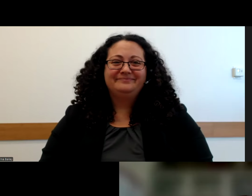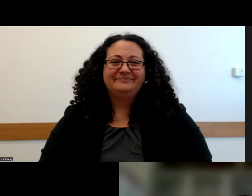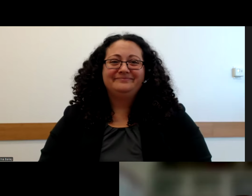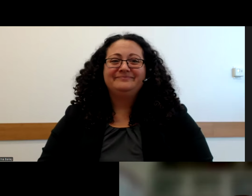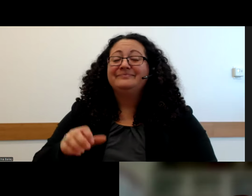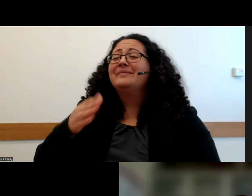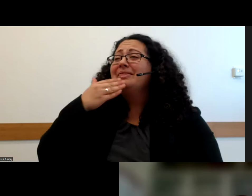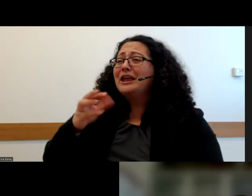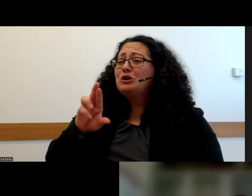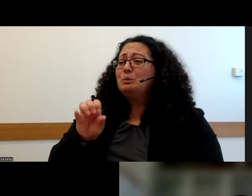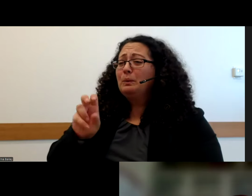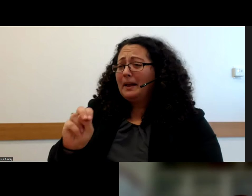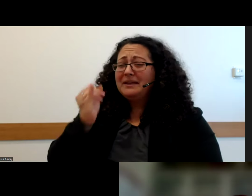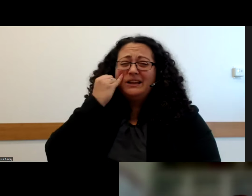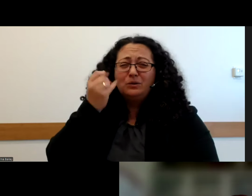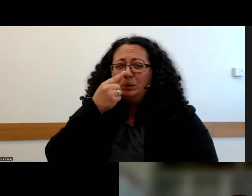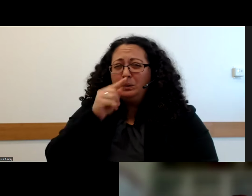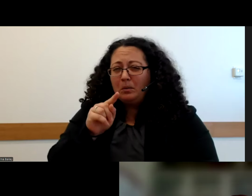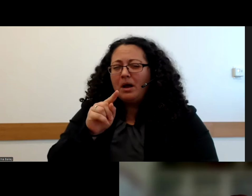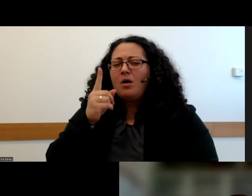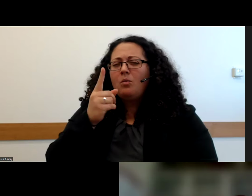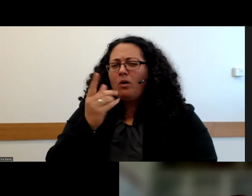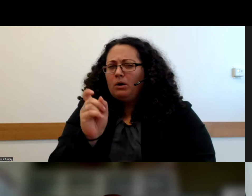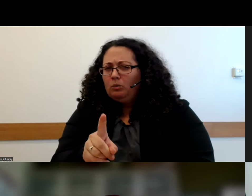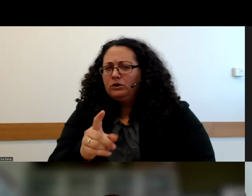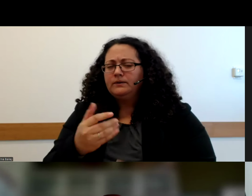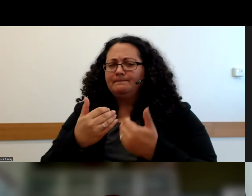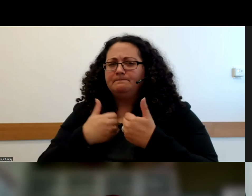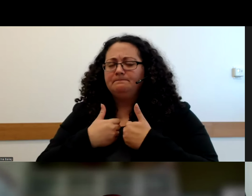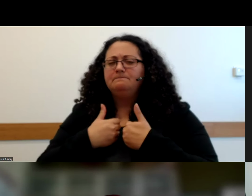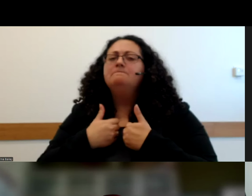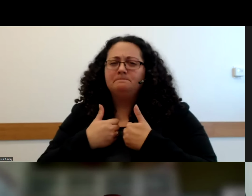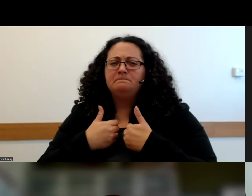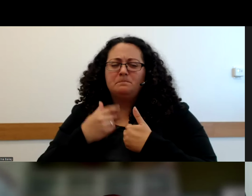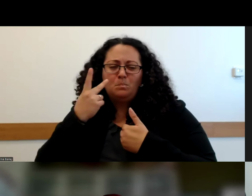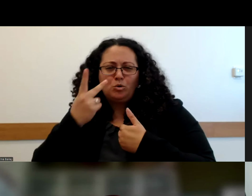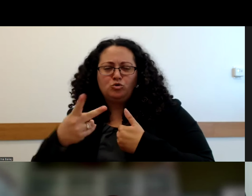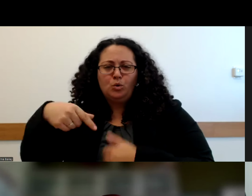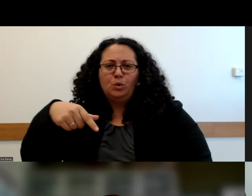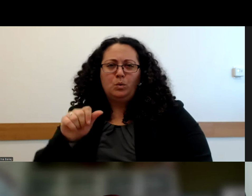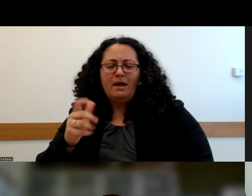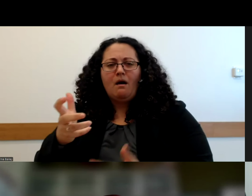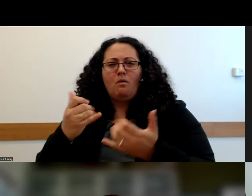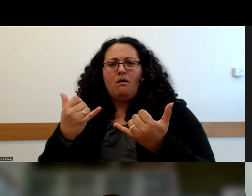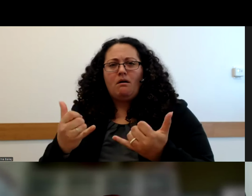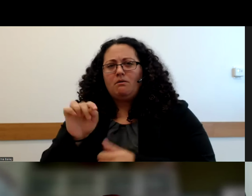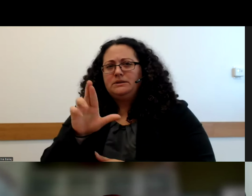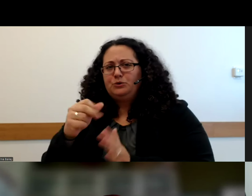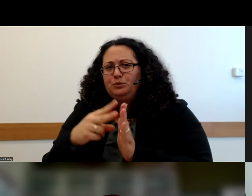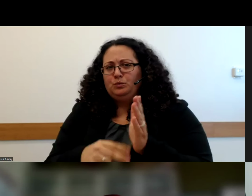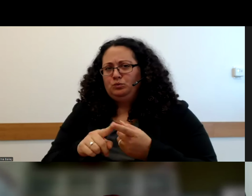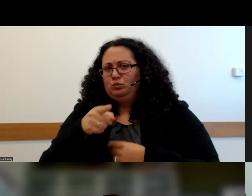Thanks, Robin. If you don't mind, there is one question that was in the question and answer that I would like for Tara to read to